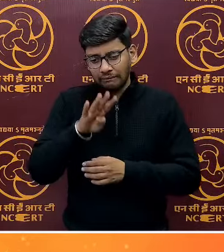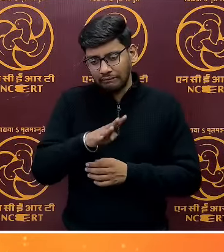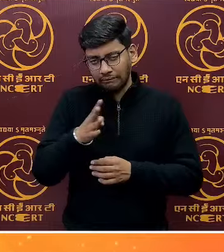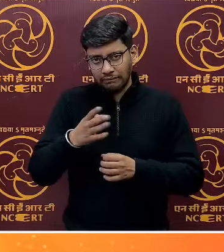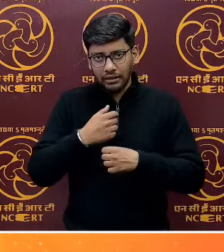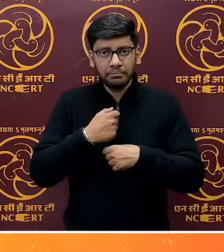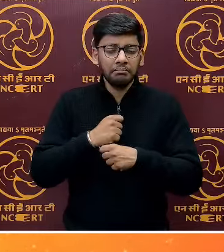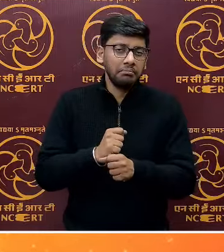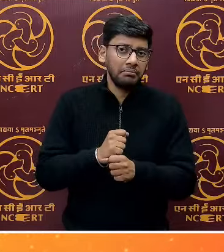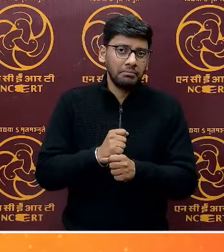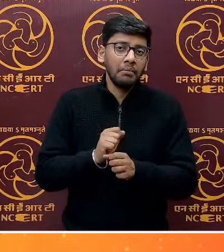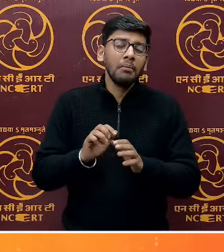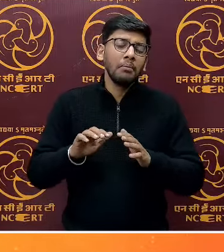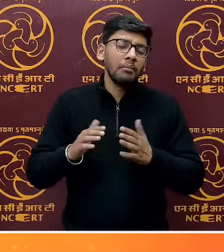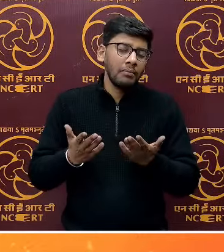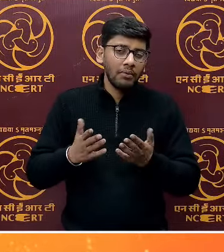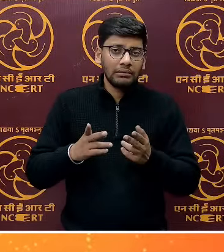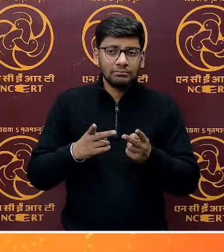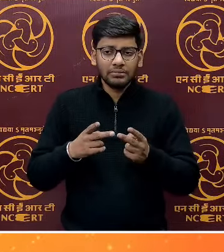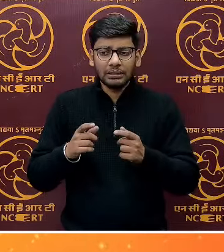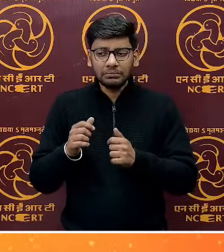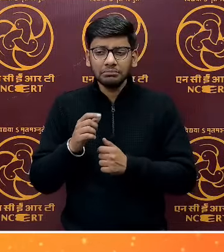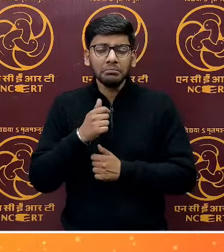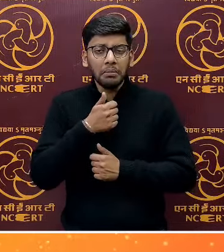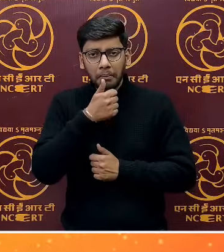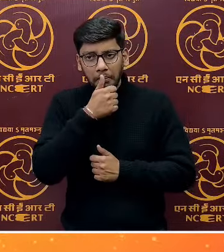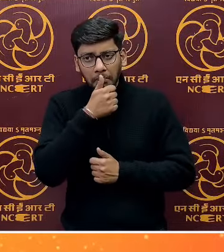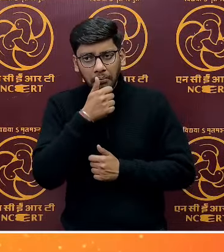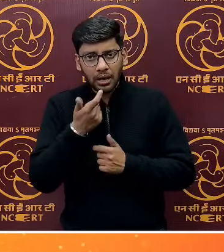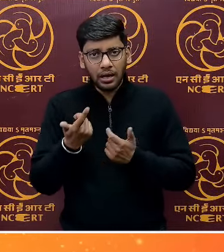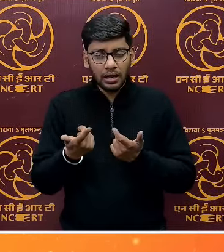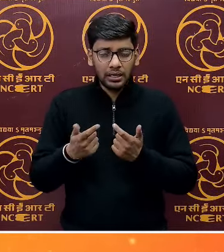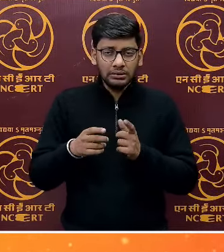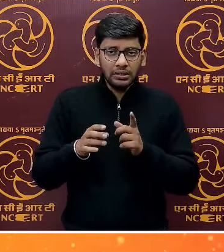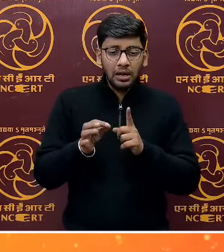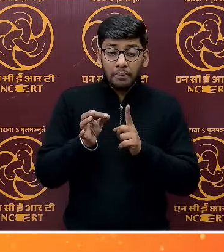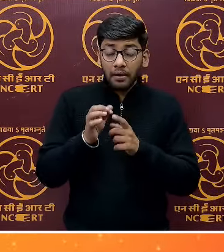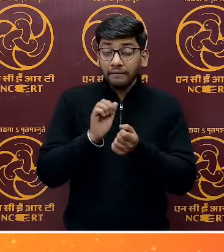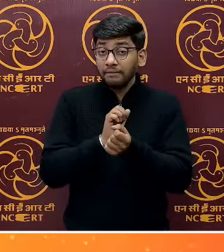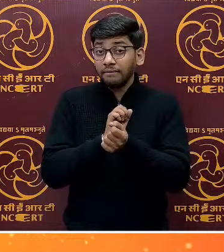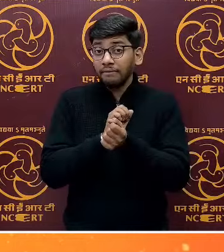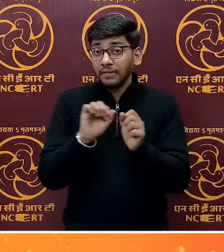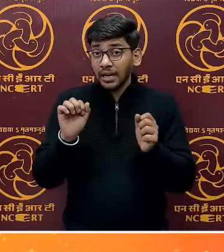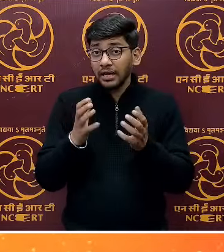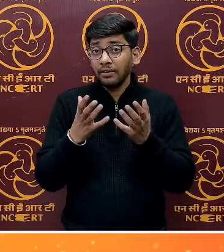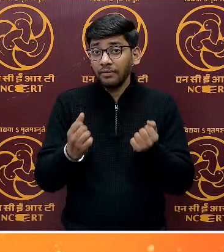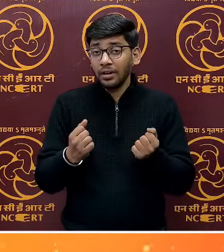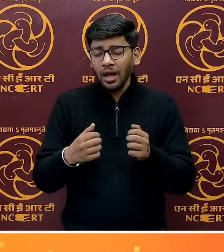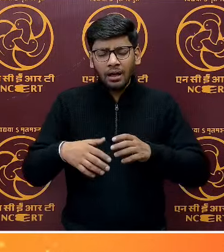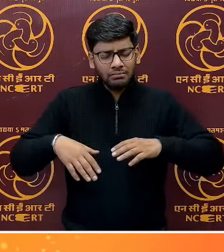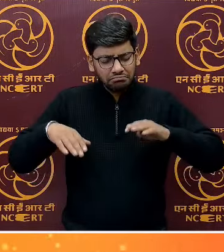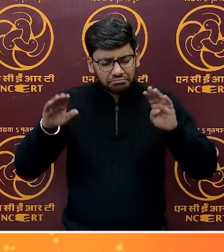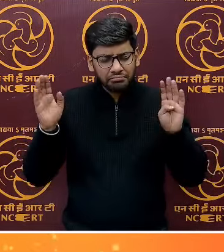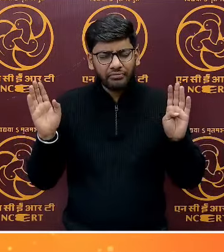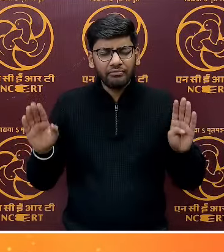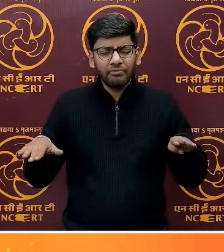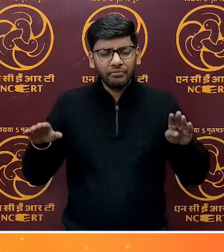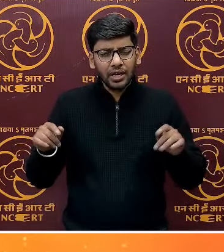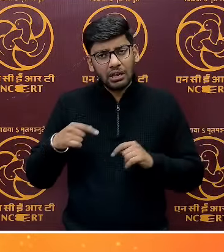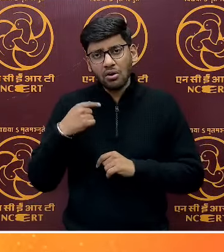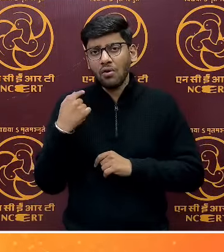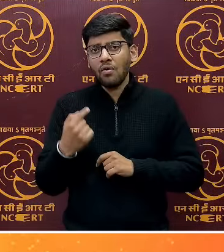in Absolutely. of jealousy, of ill will or whatever, the freedom from all of this, to feel Vices. light and to